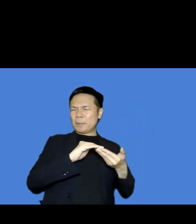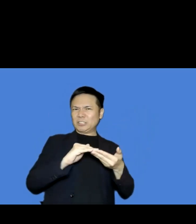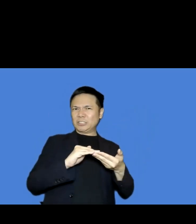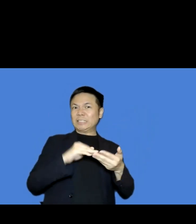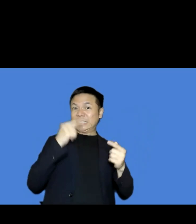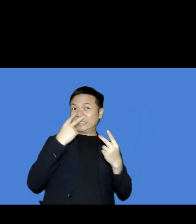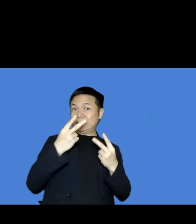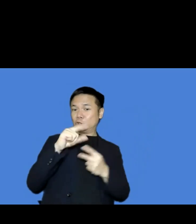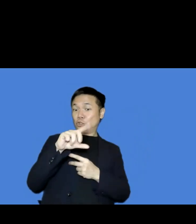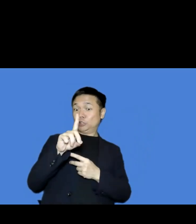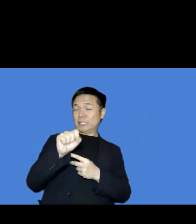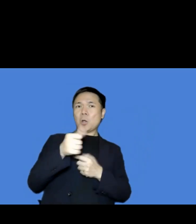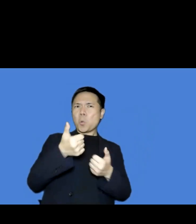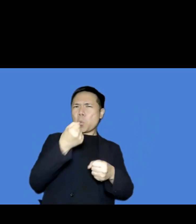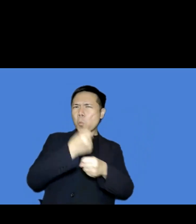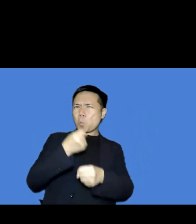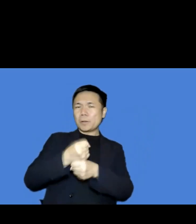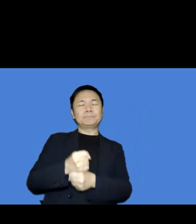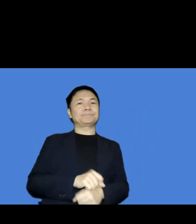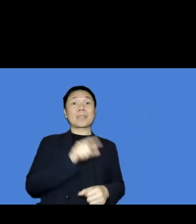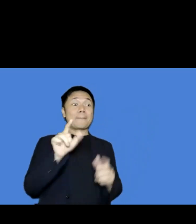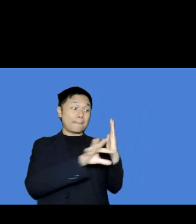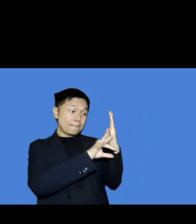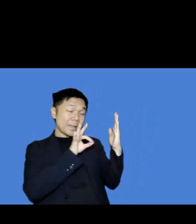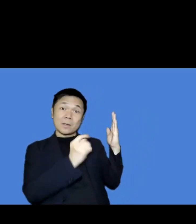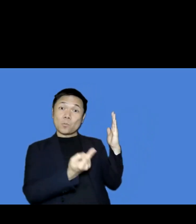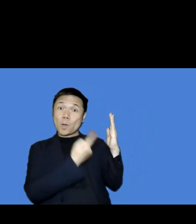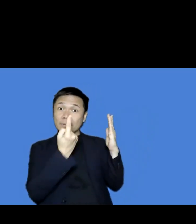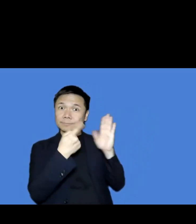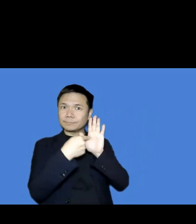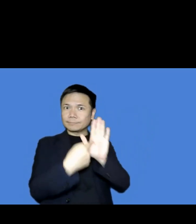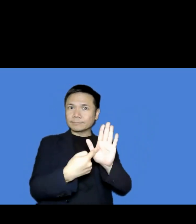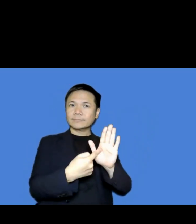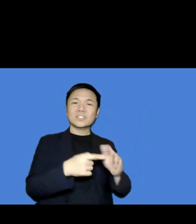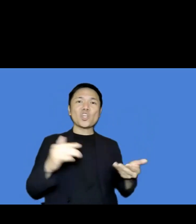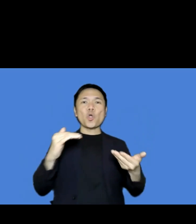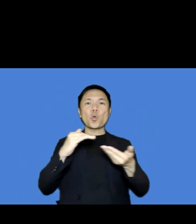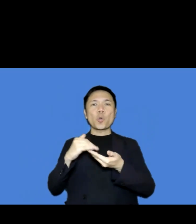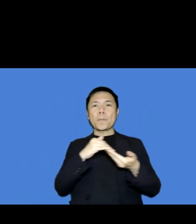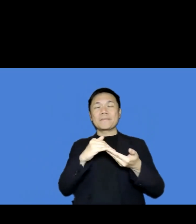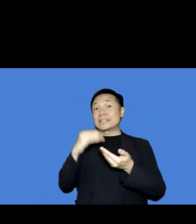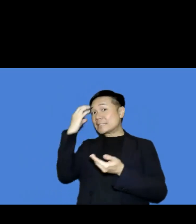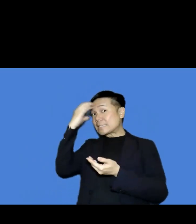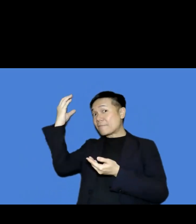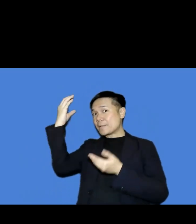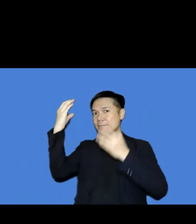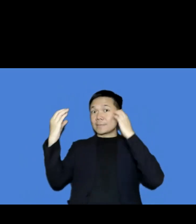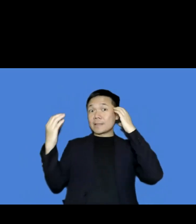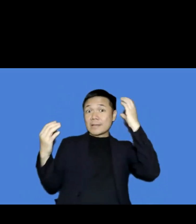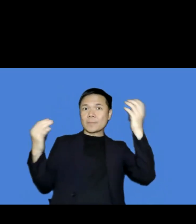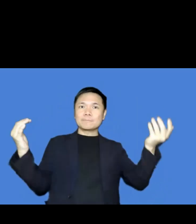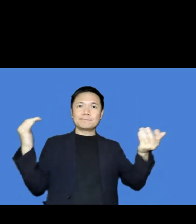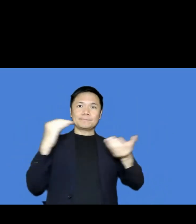practices around bringing on board and cooperations by the state parties in promoting participation